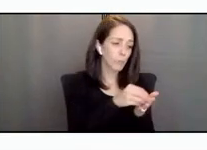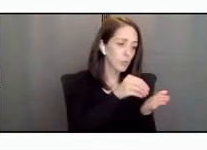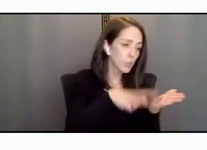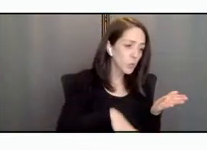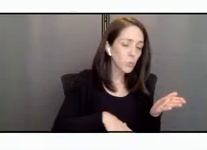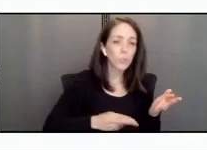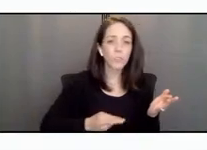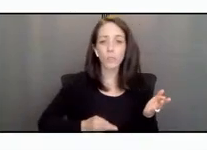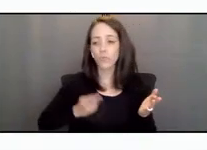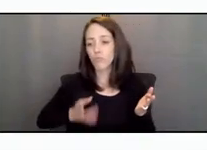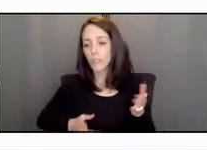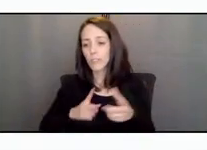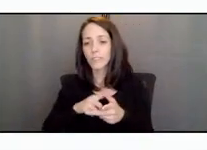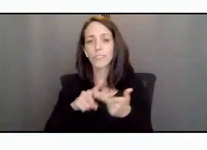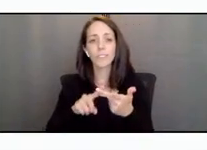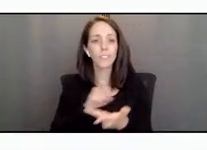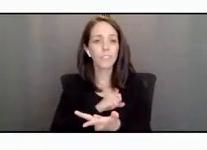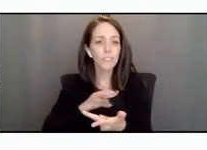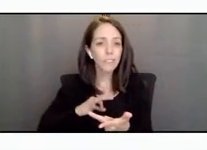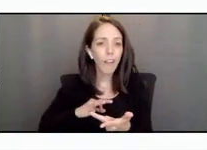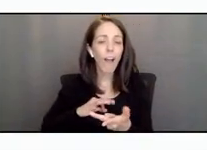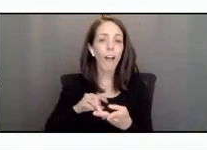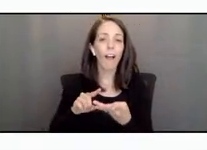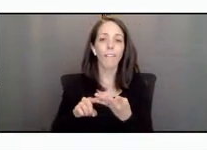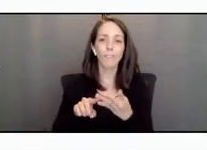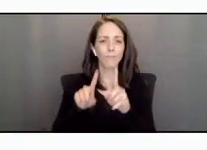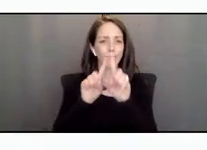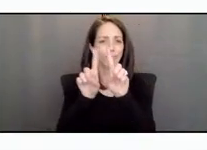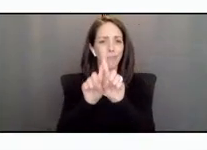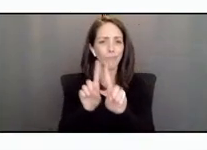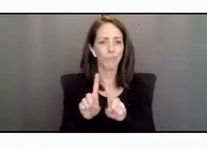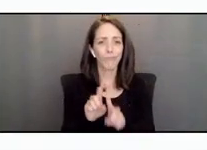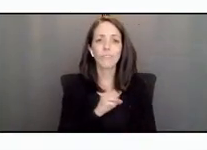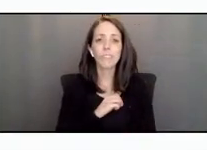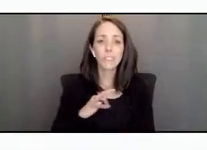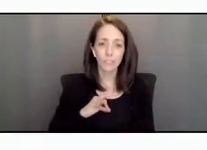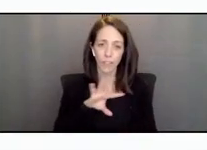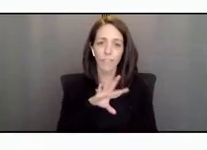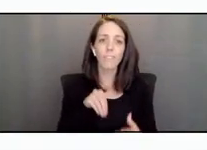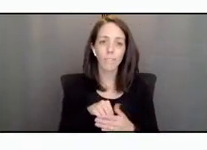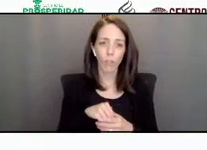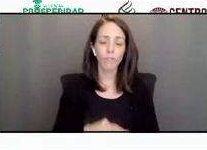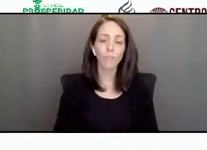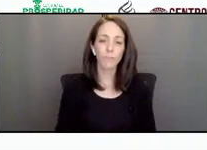faculty to classified and unclassified staff. Next slide, please.